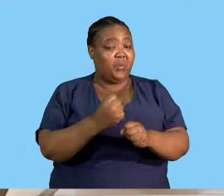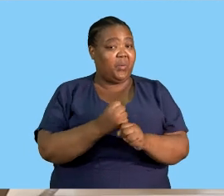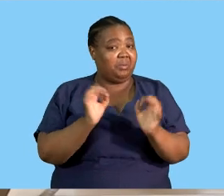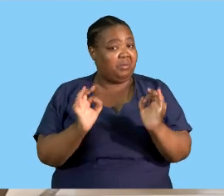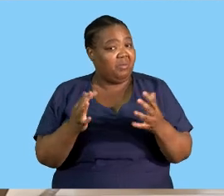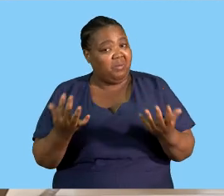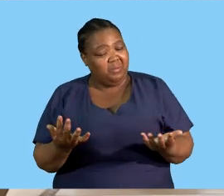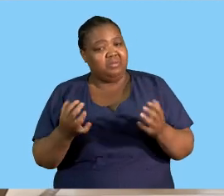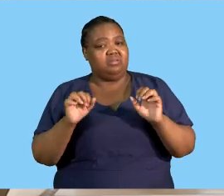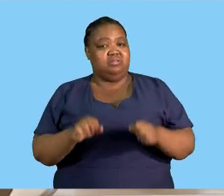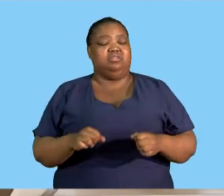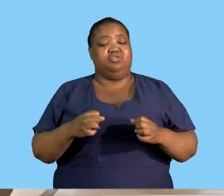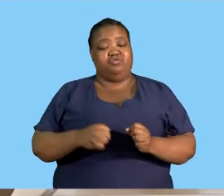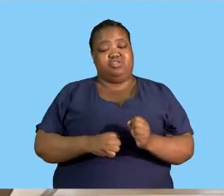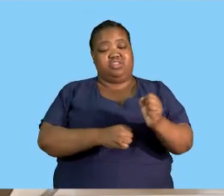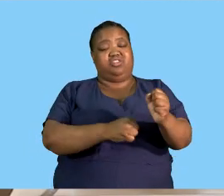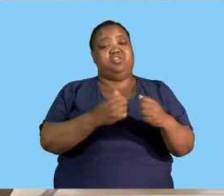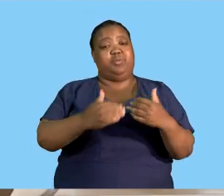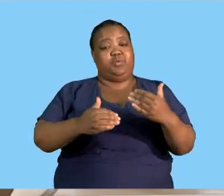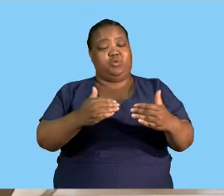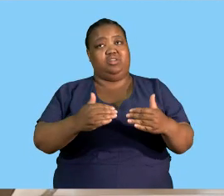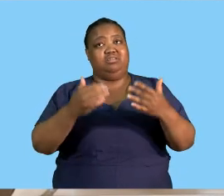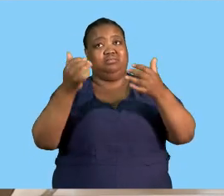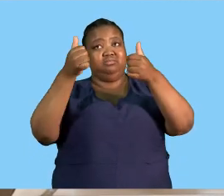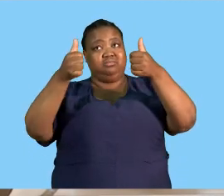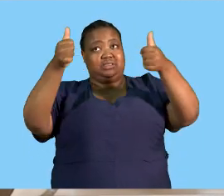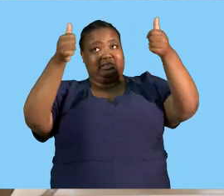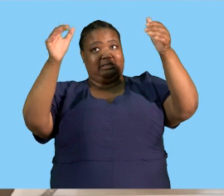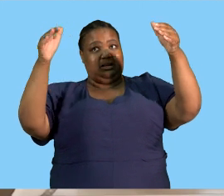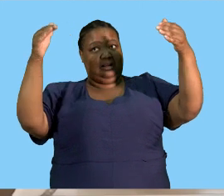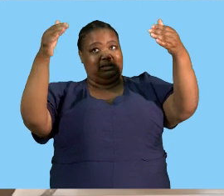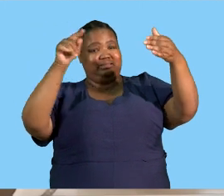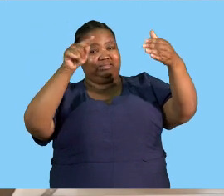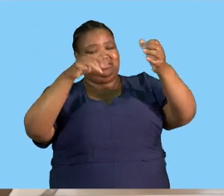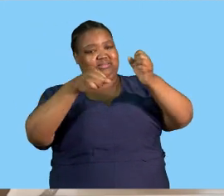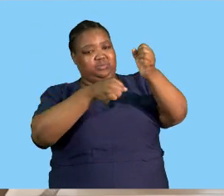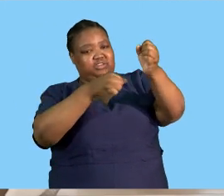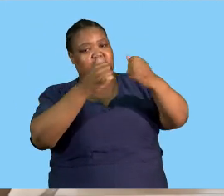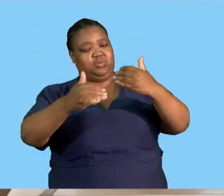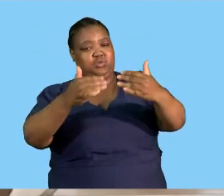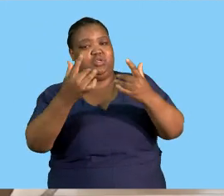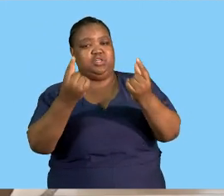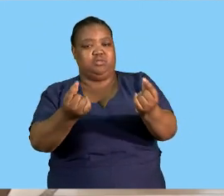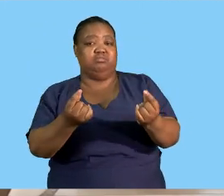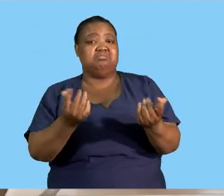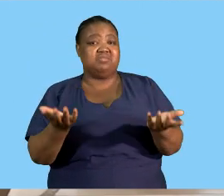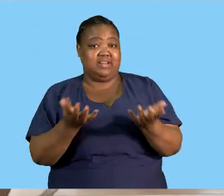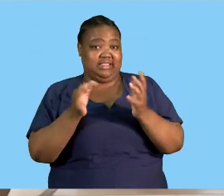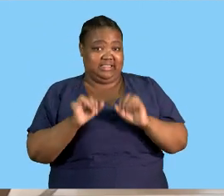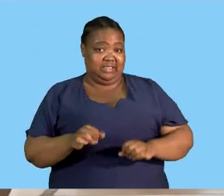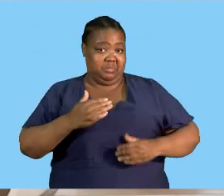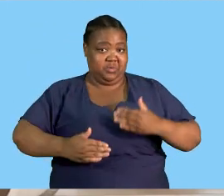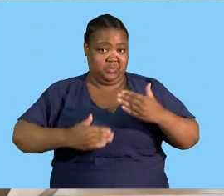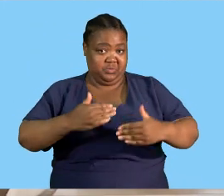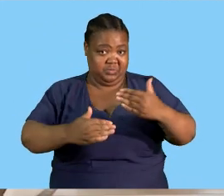process is the process that is done by the management of the business. Right. So like as mentioned, it is a